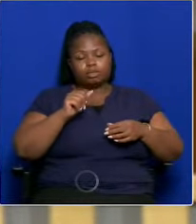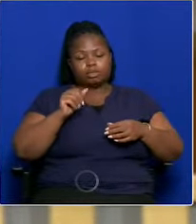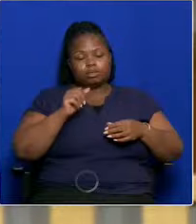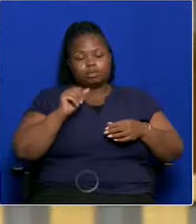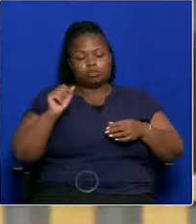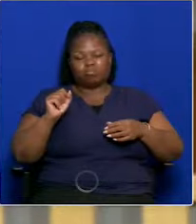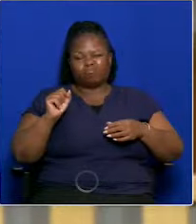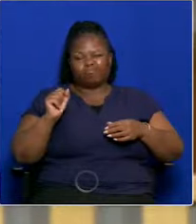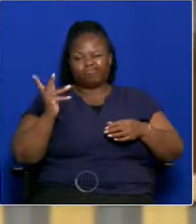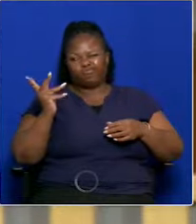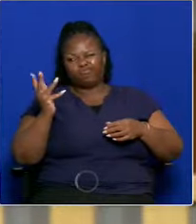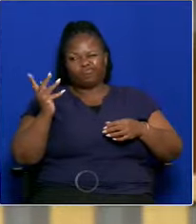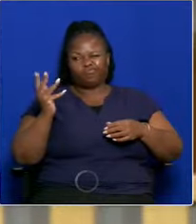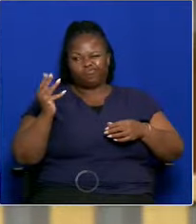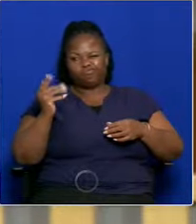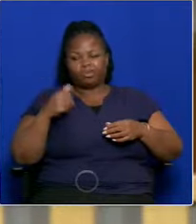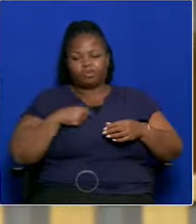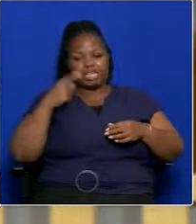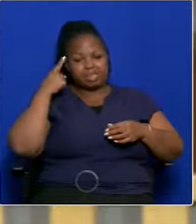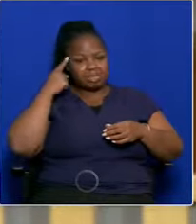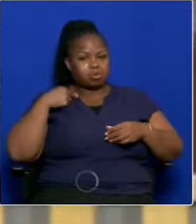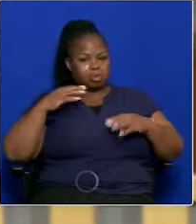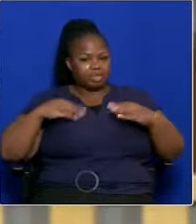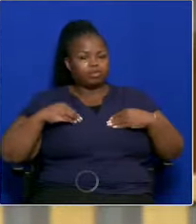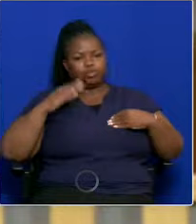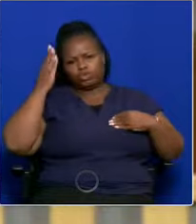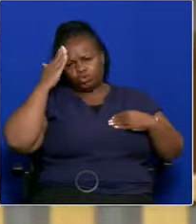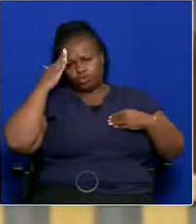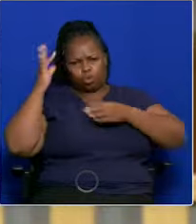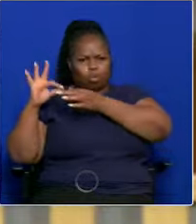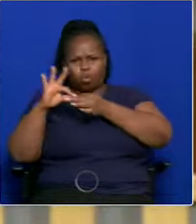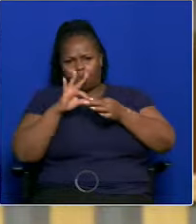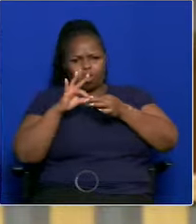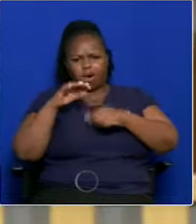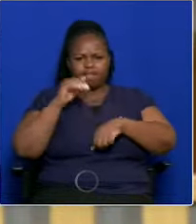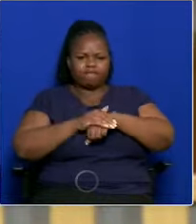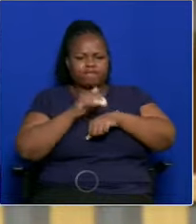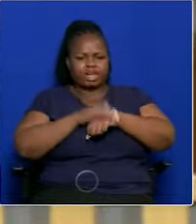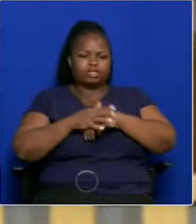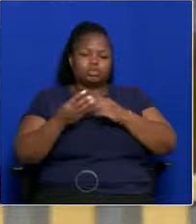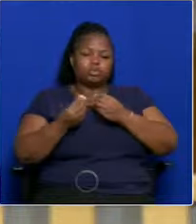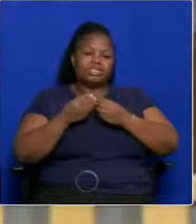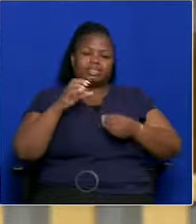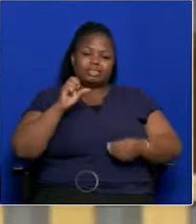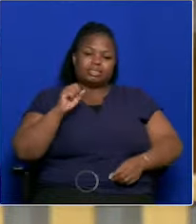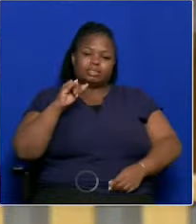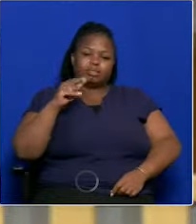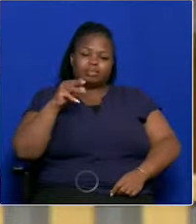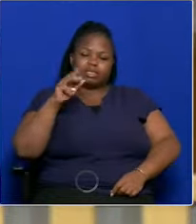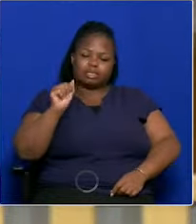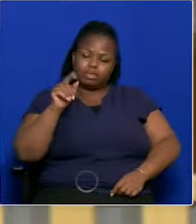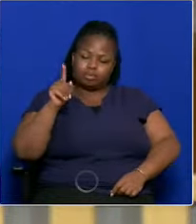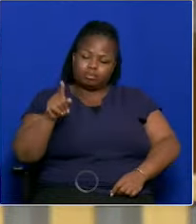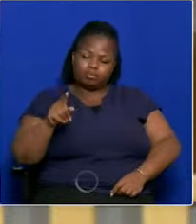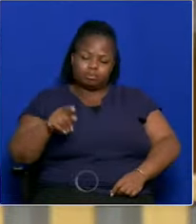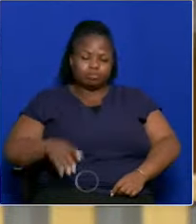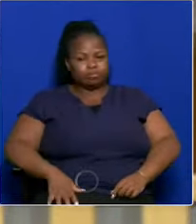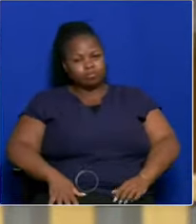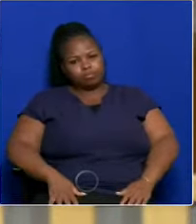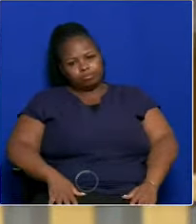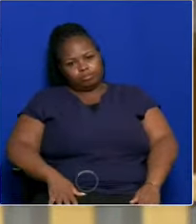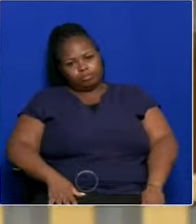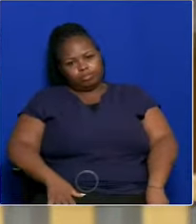which I'm sure you will admit you know about, looking at all of that, it